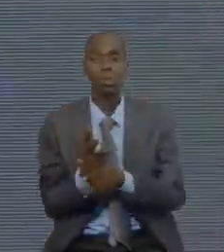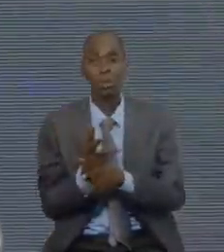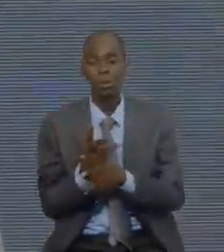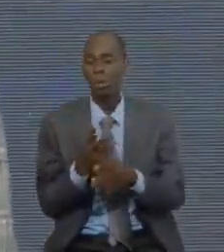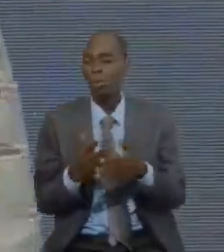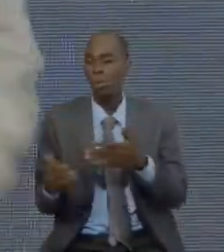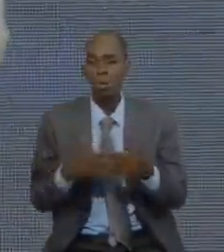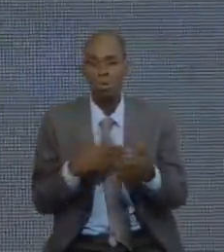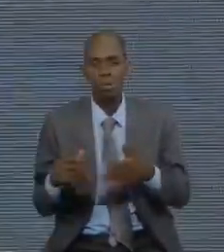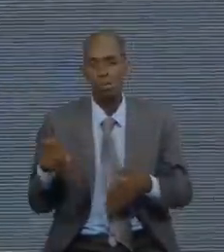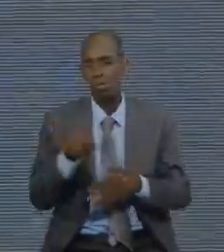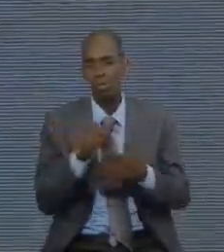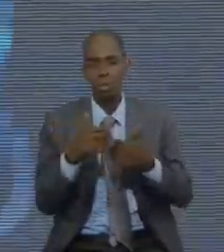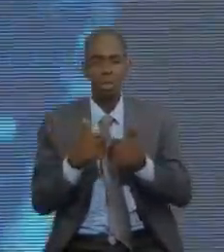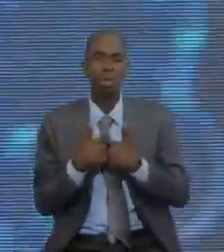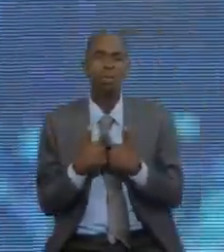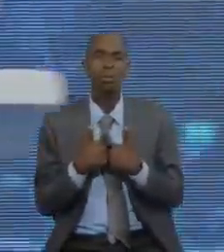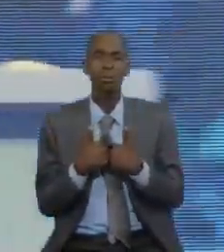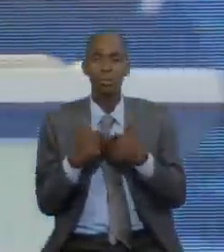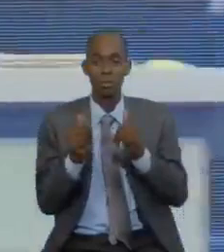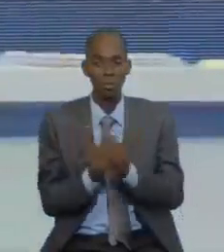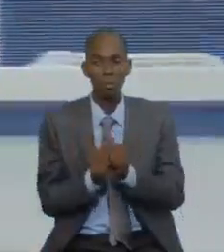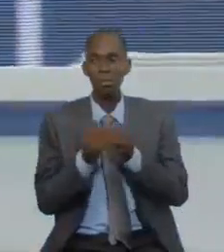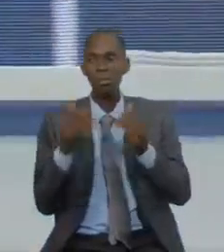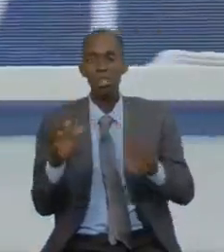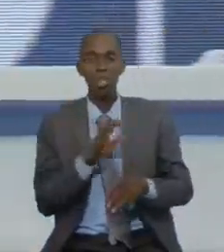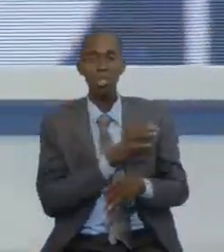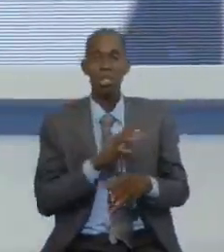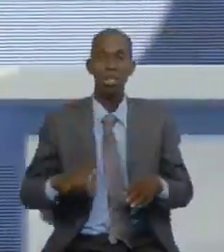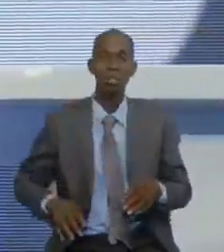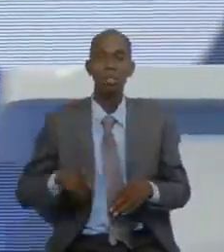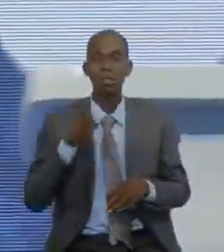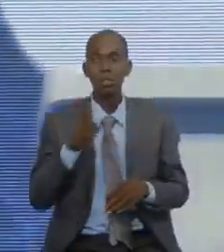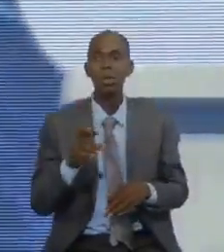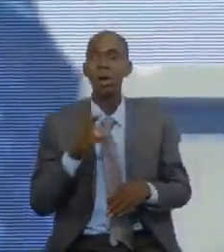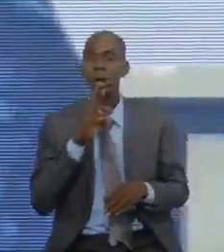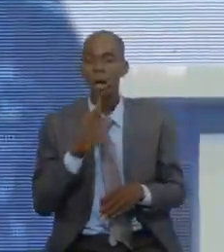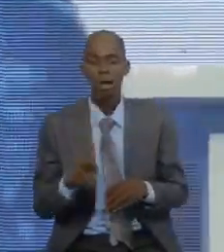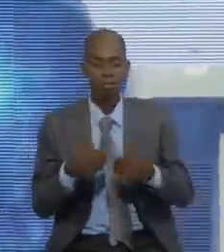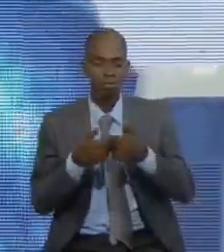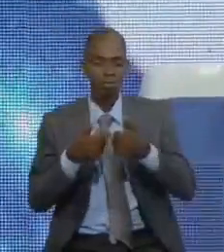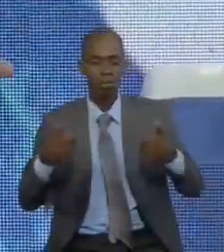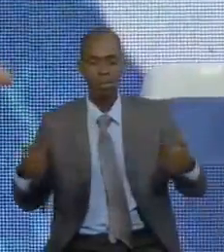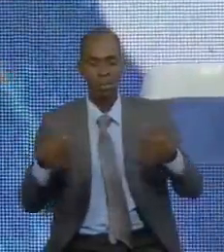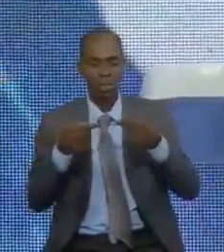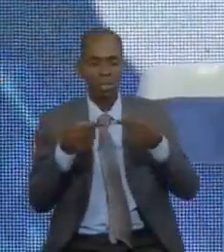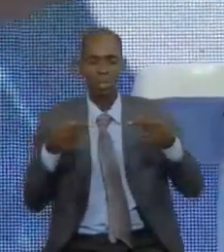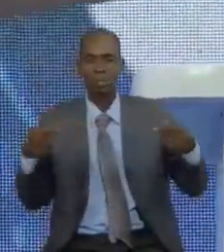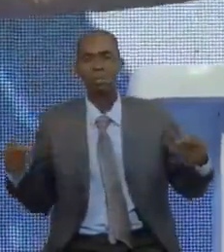Whatever you have, without Christ, you are alienated and